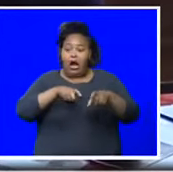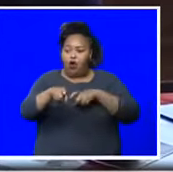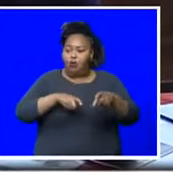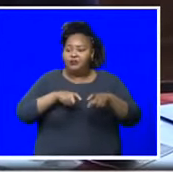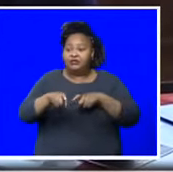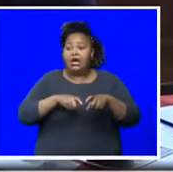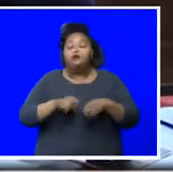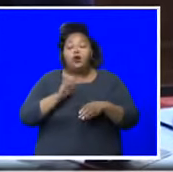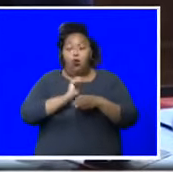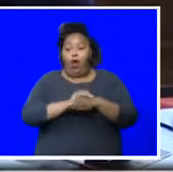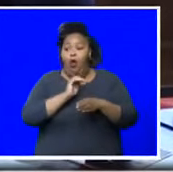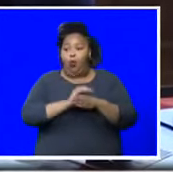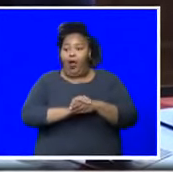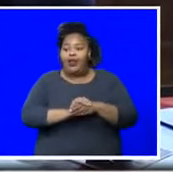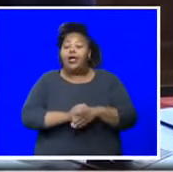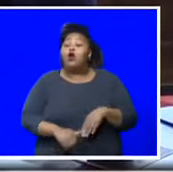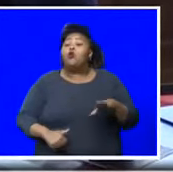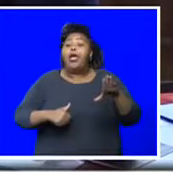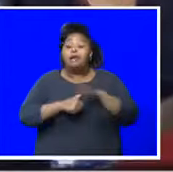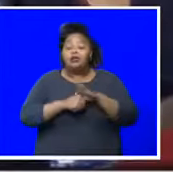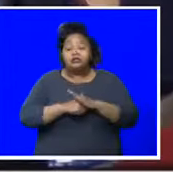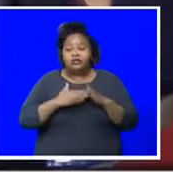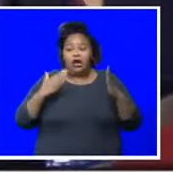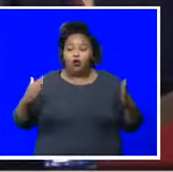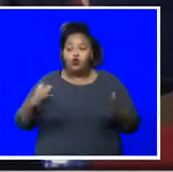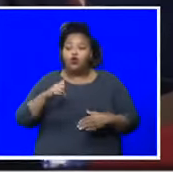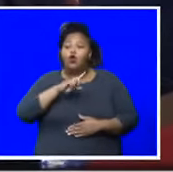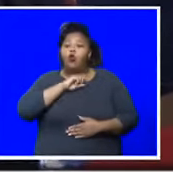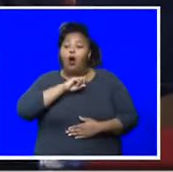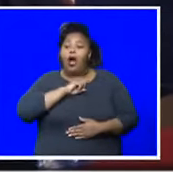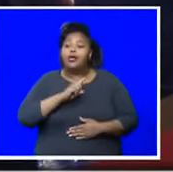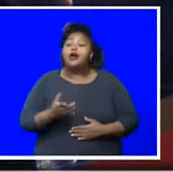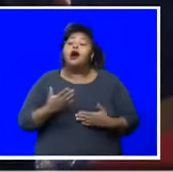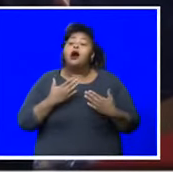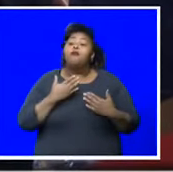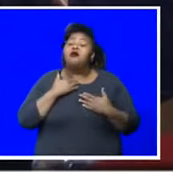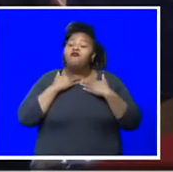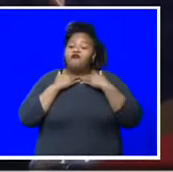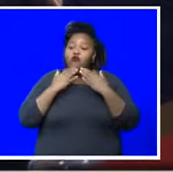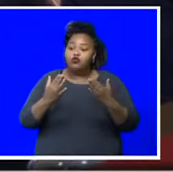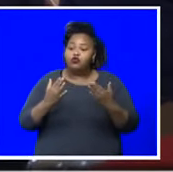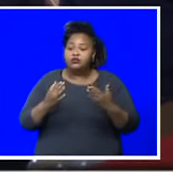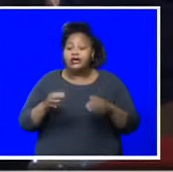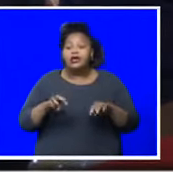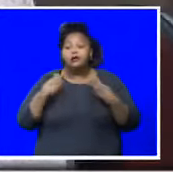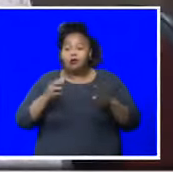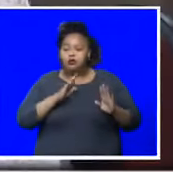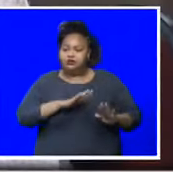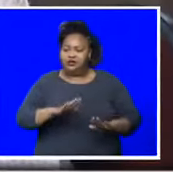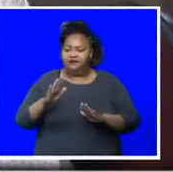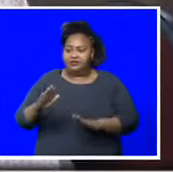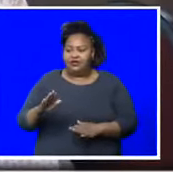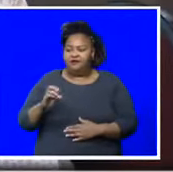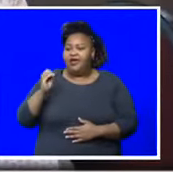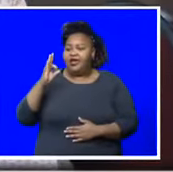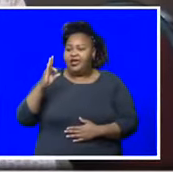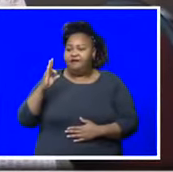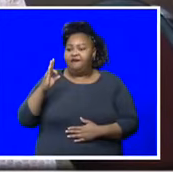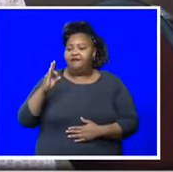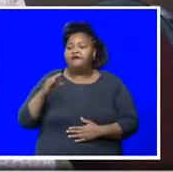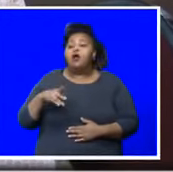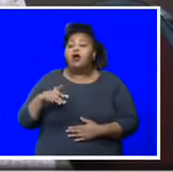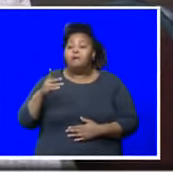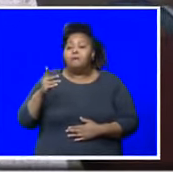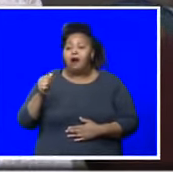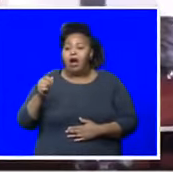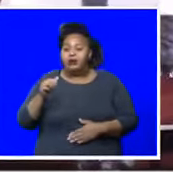kungabese kuba khona lohlisa inzengo ngalokwecile noma ke akhulise inzengo kugongonyeke bathengi nalabanye ke bosomabhizinisi.